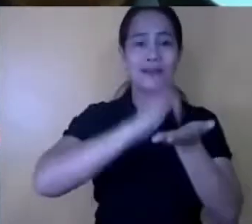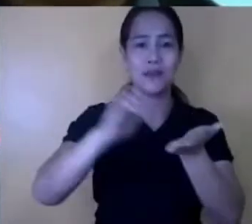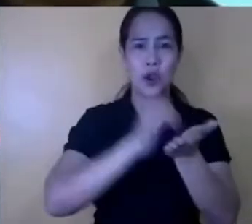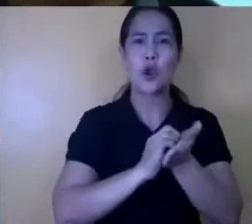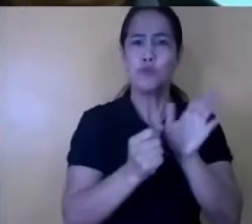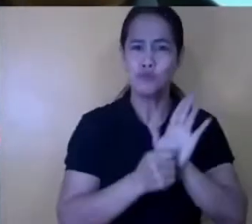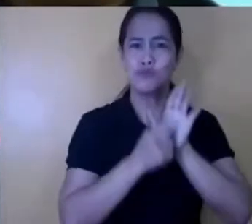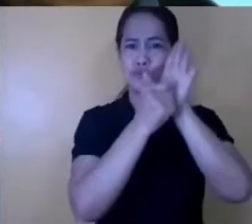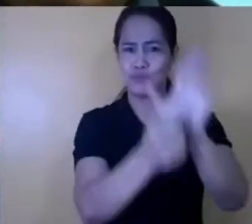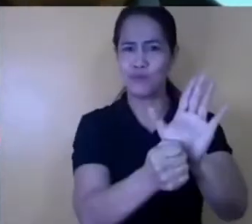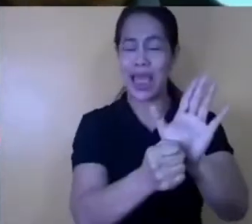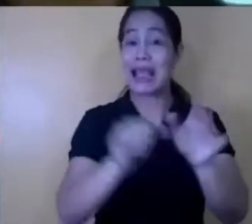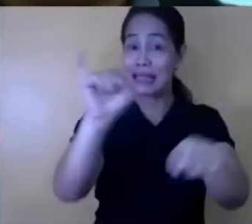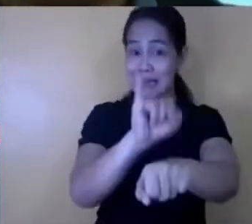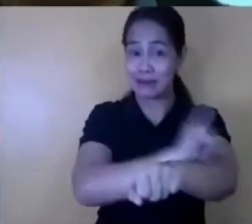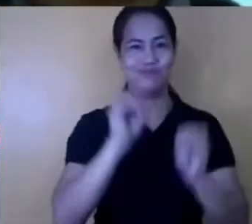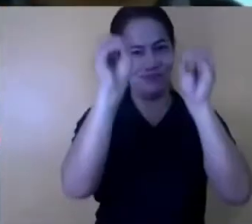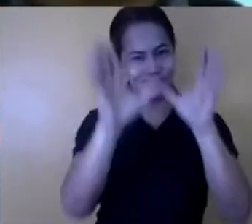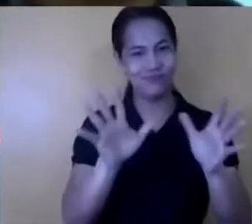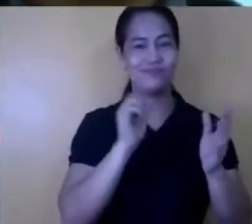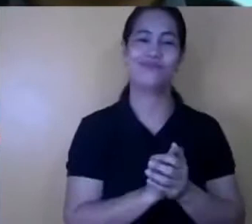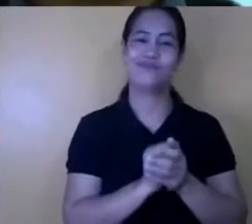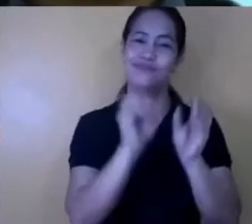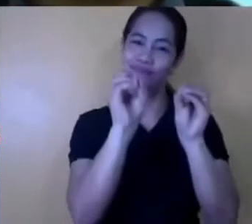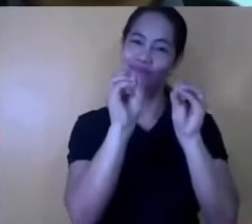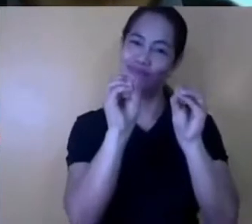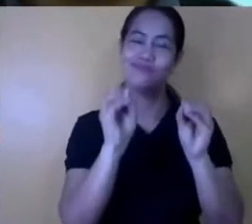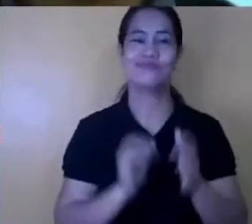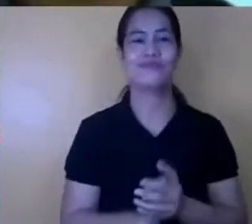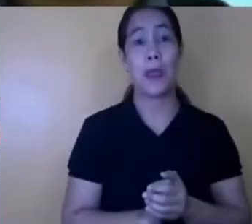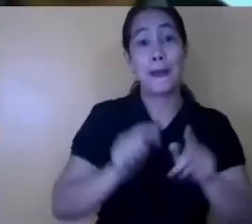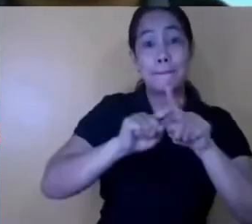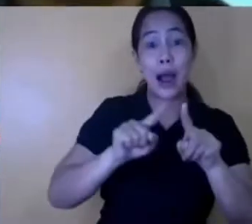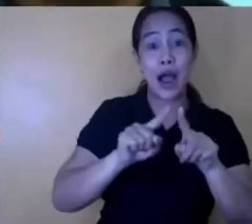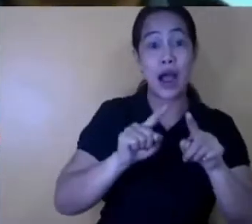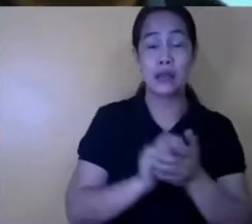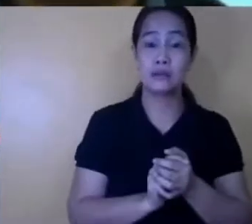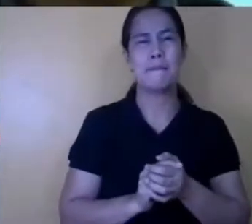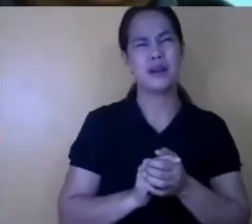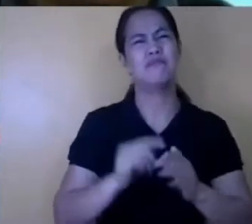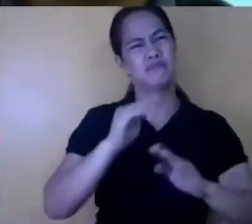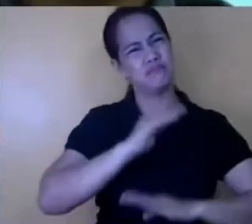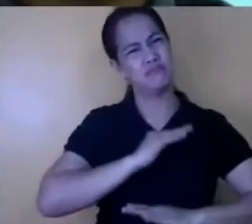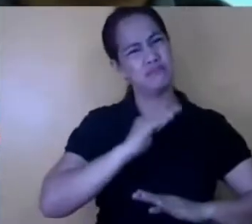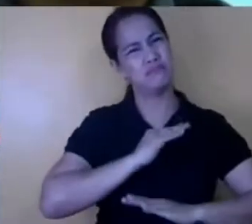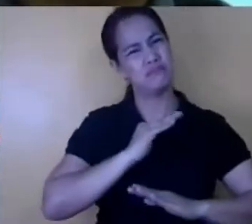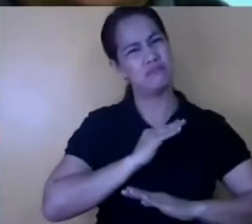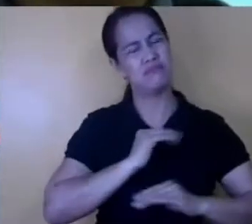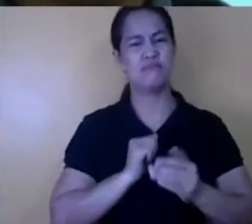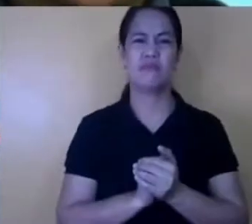improved practice through your own teaching. But for the very satisfactory rating, an